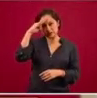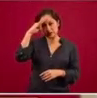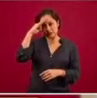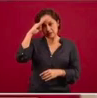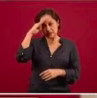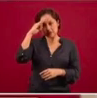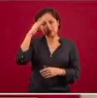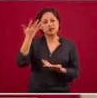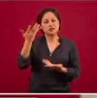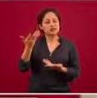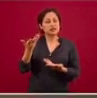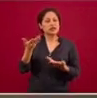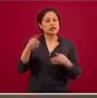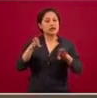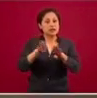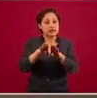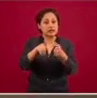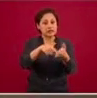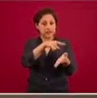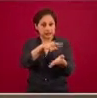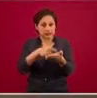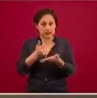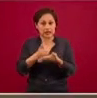mechanism that